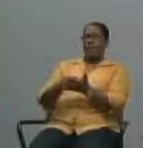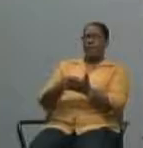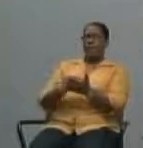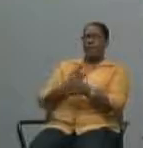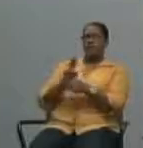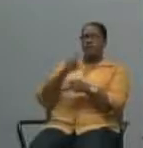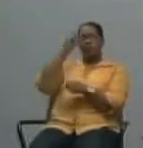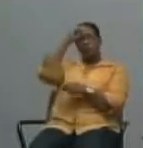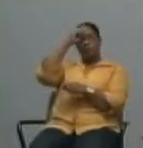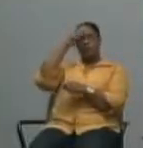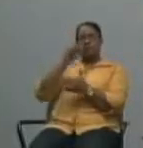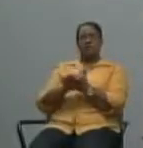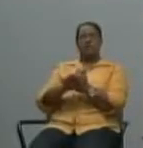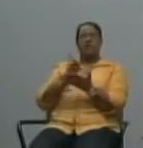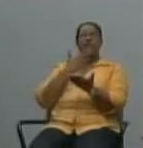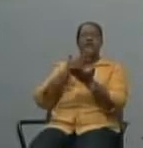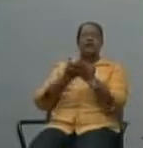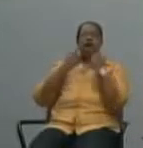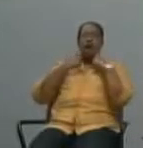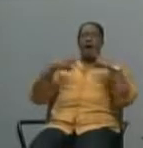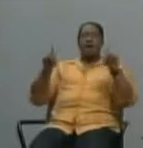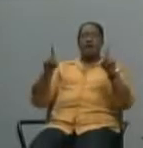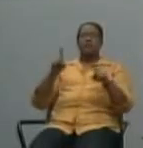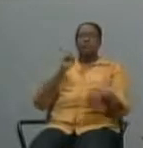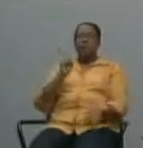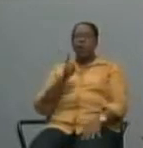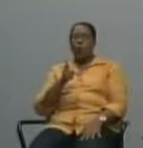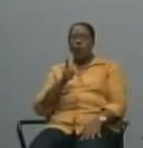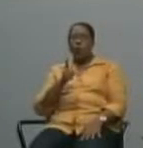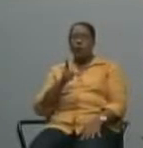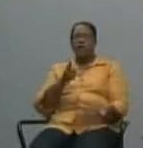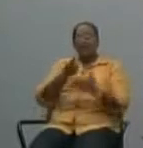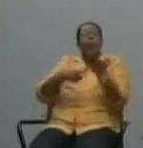warning: you cannot serve God and wealth.